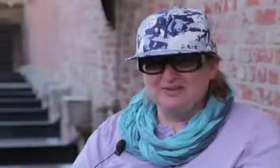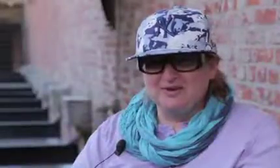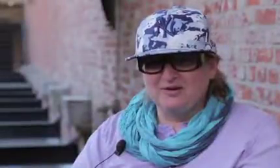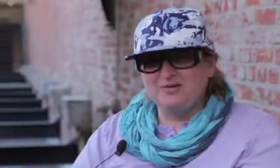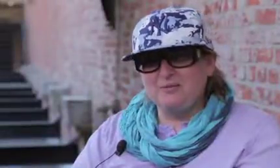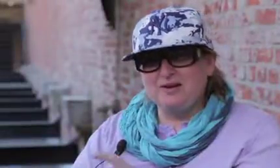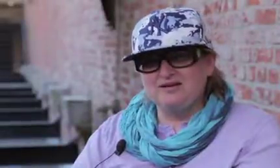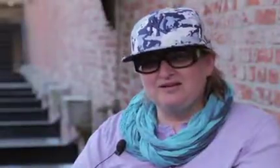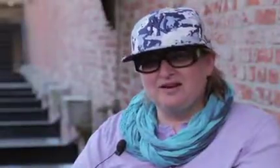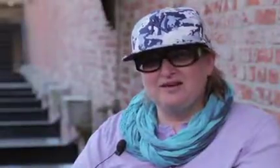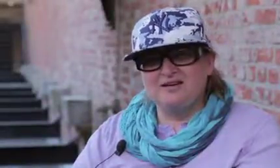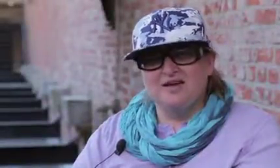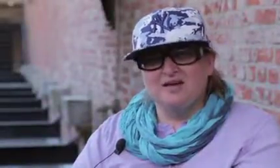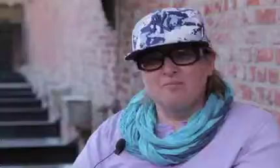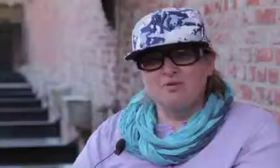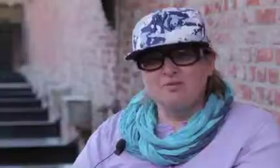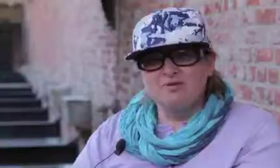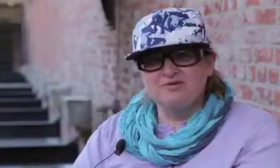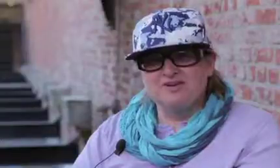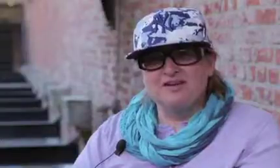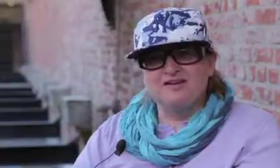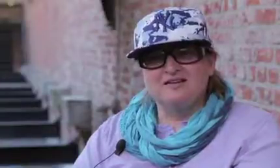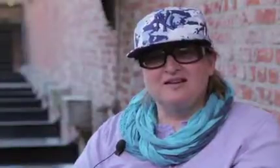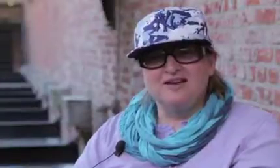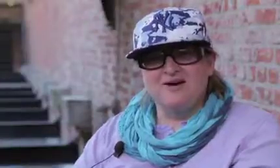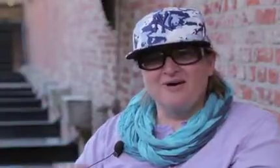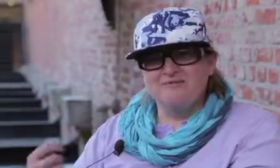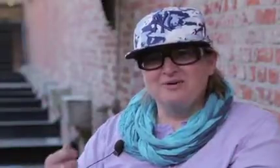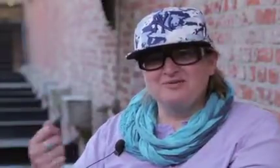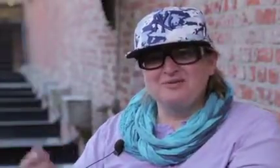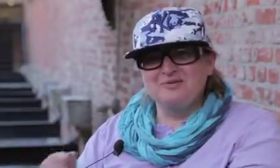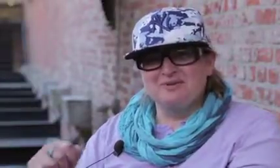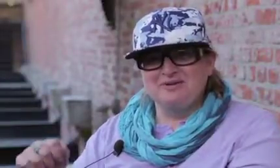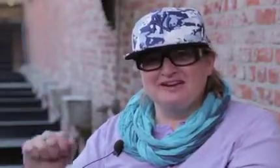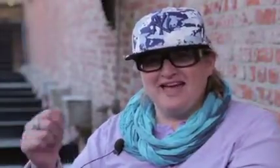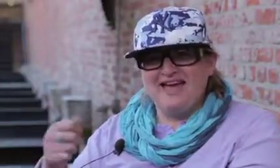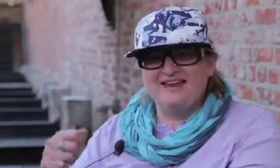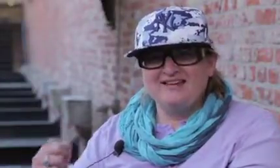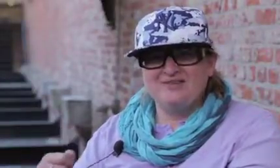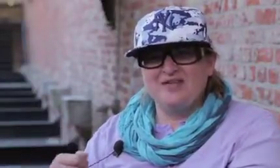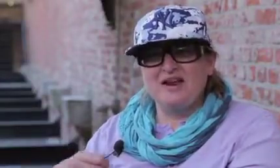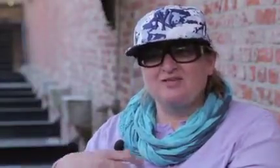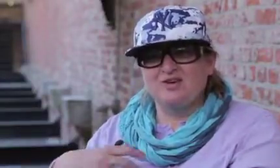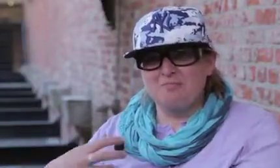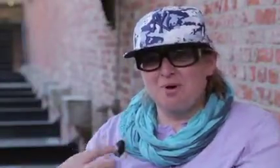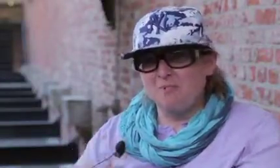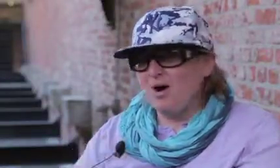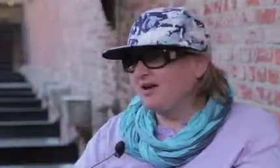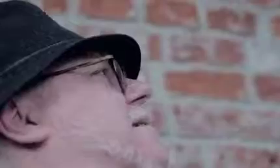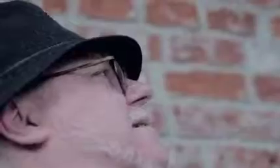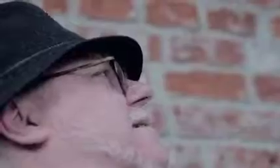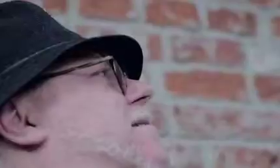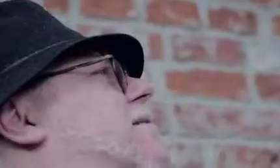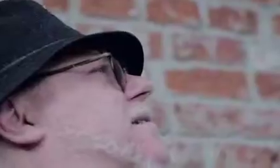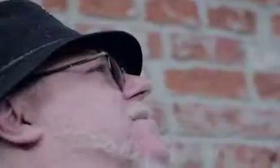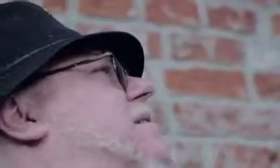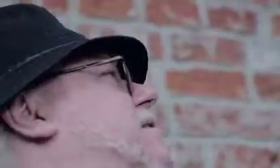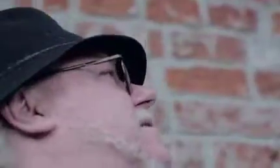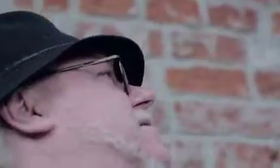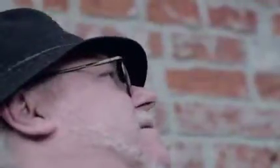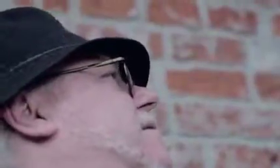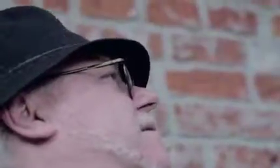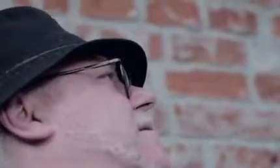play guitar, so I went to study computer music, and now I've been losing the ability to edit. So then I took up harmonica.